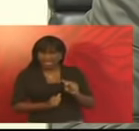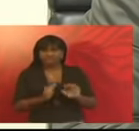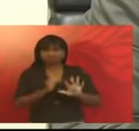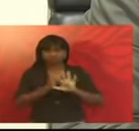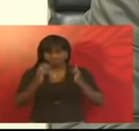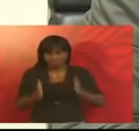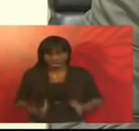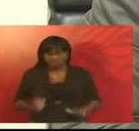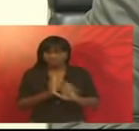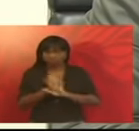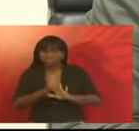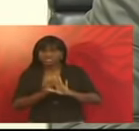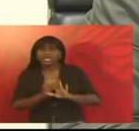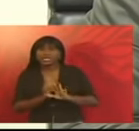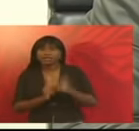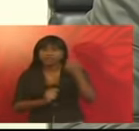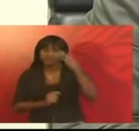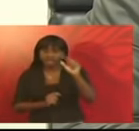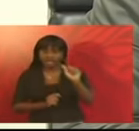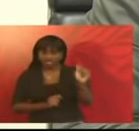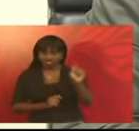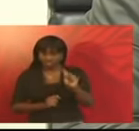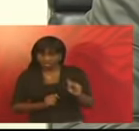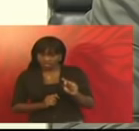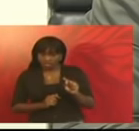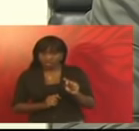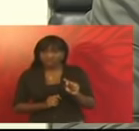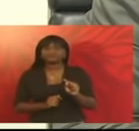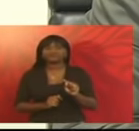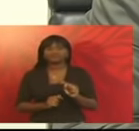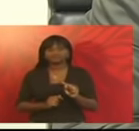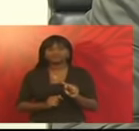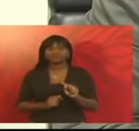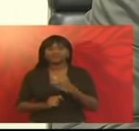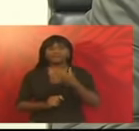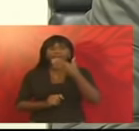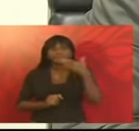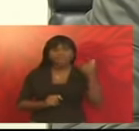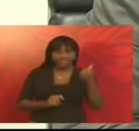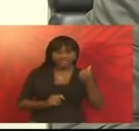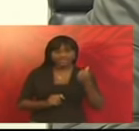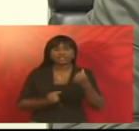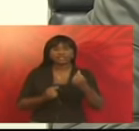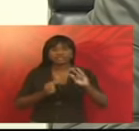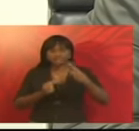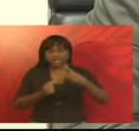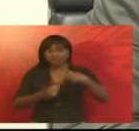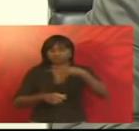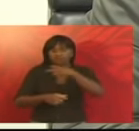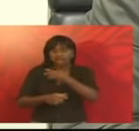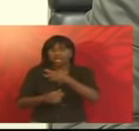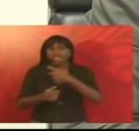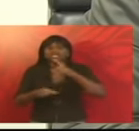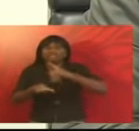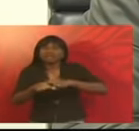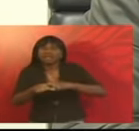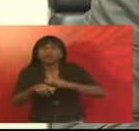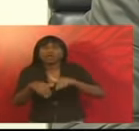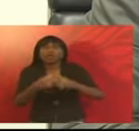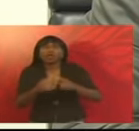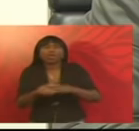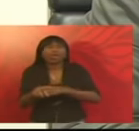etc., for the AstraZeneca vaccine, that was best boosted by the interval or the time frame that